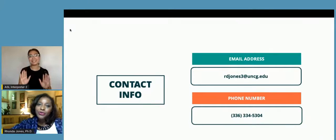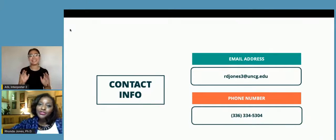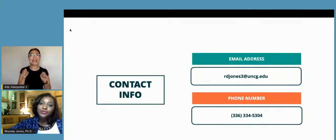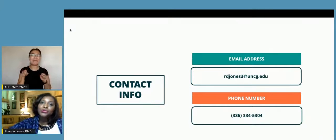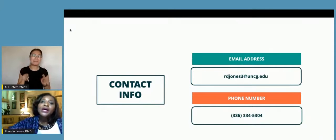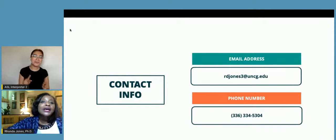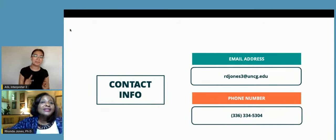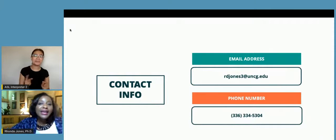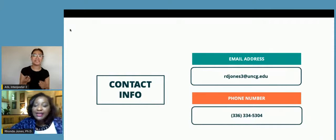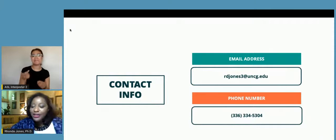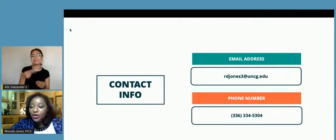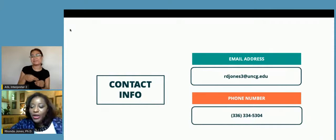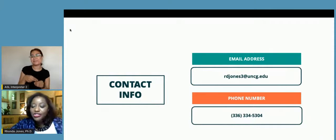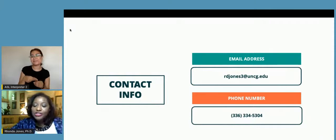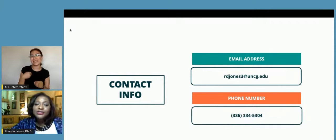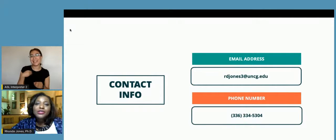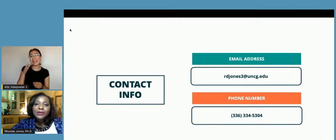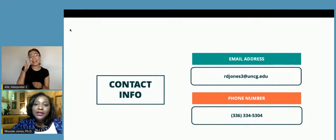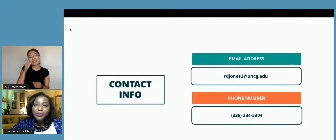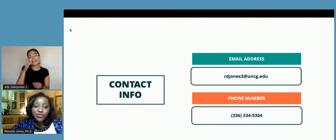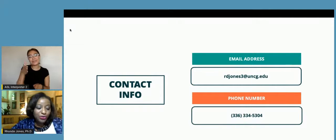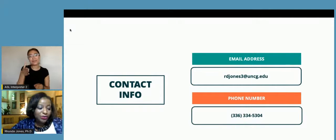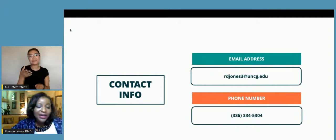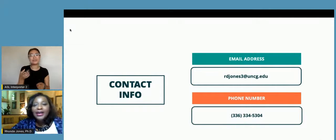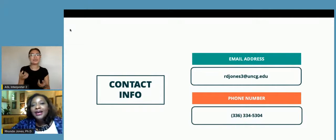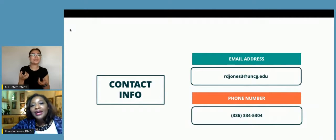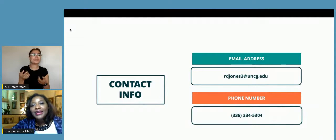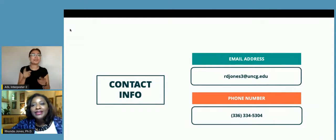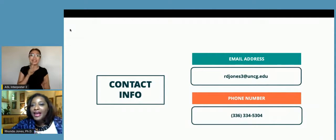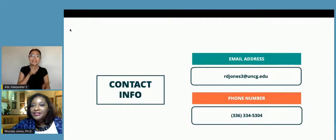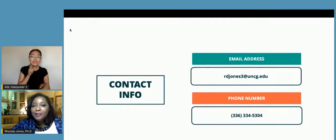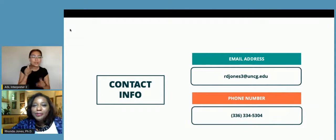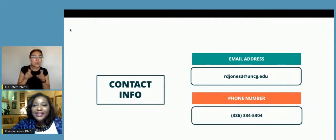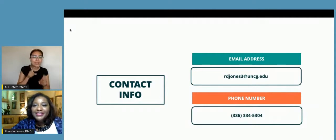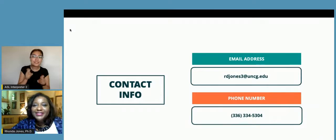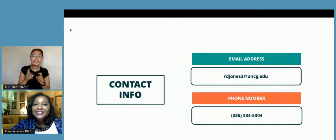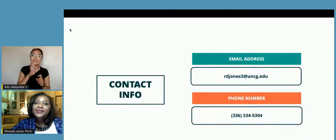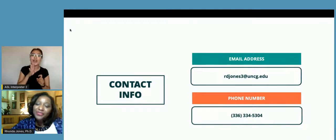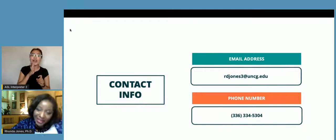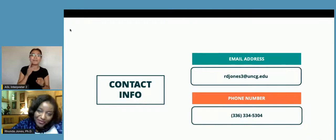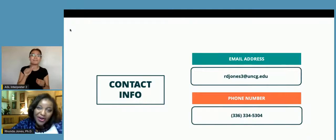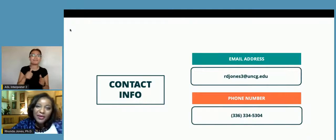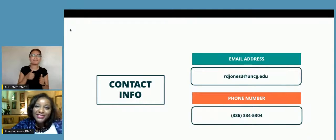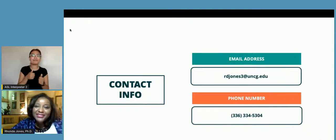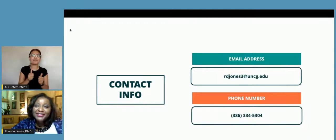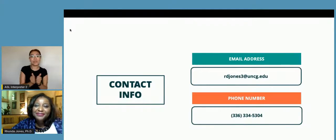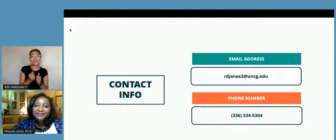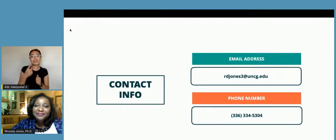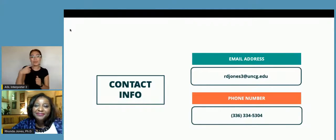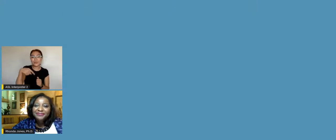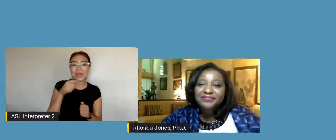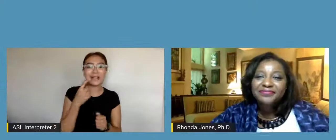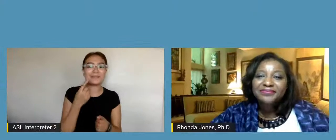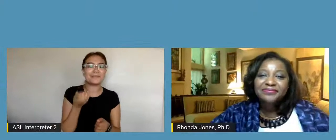look forward to taking any questions and speaking with you in the next couple of minutes. So thank you very much.